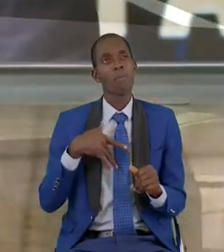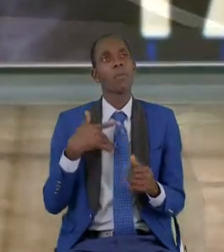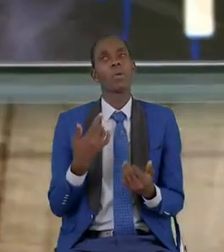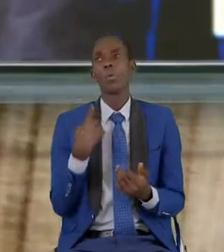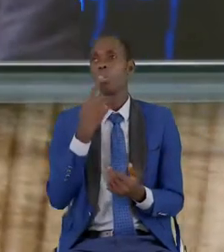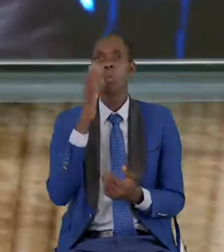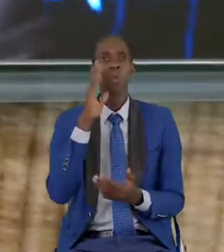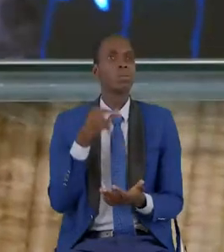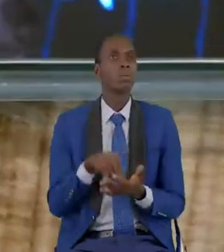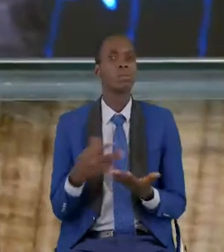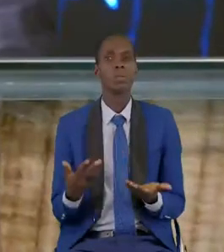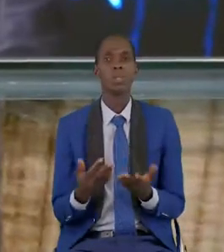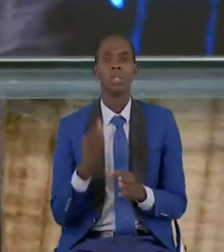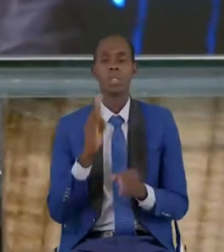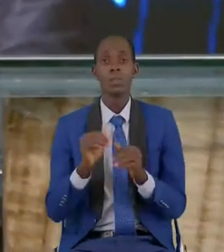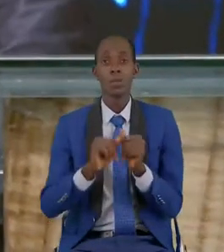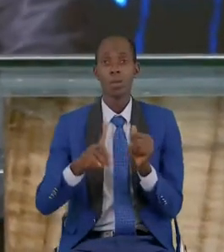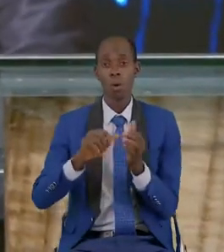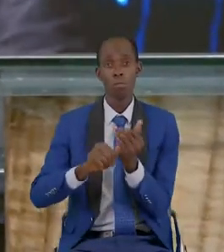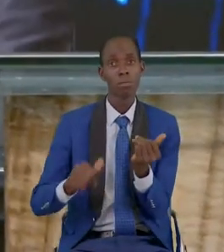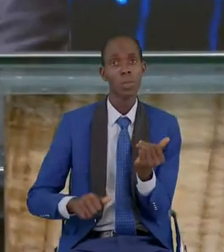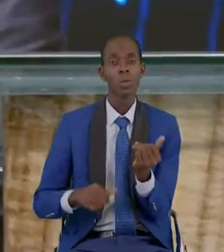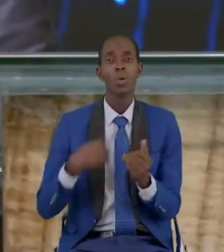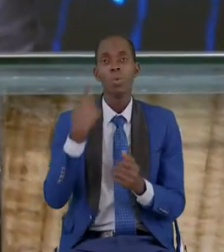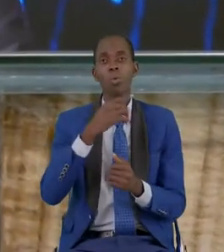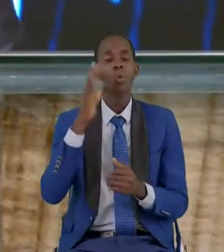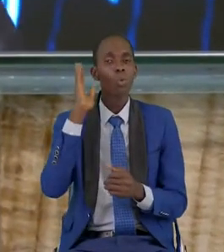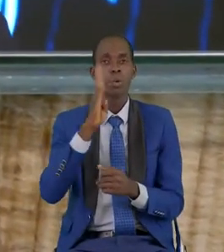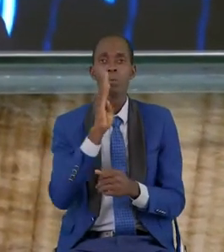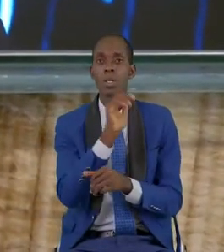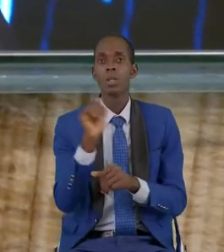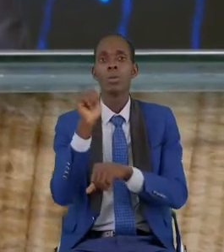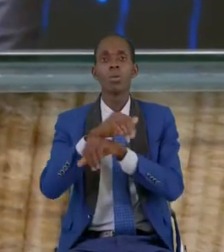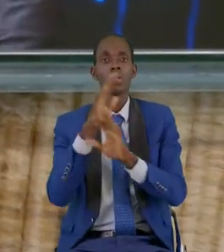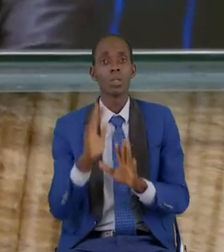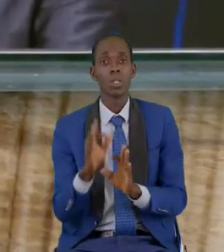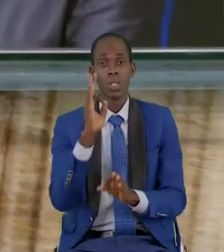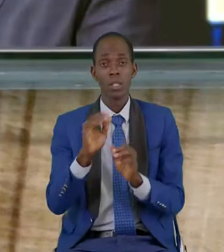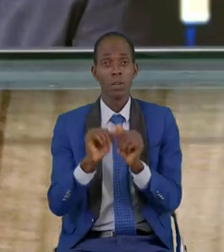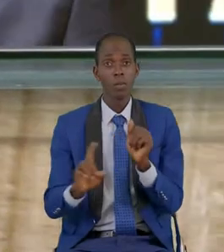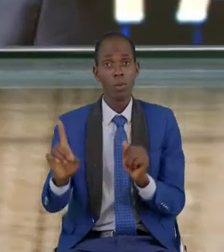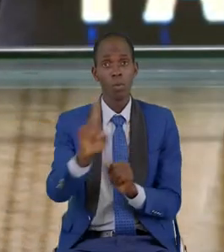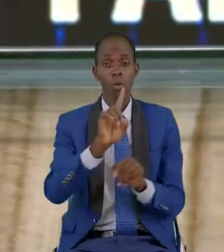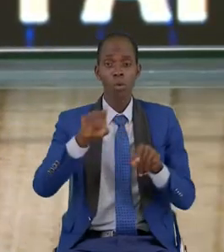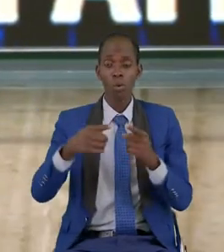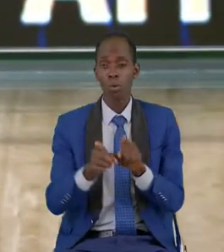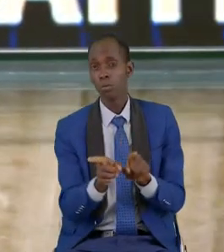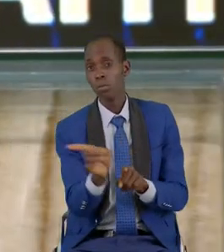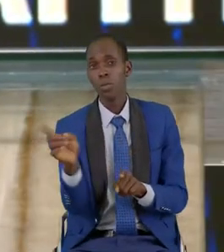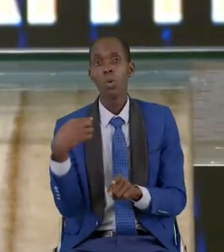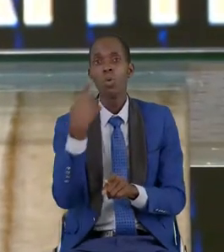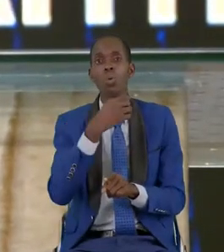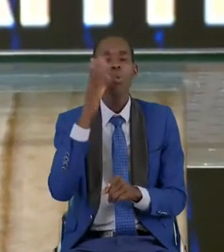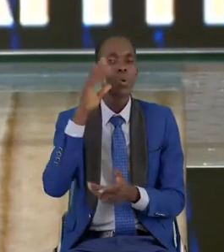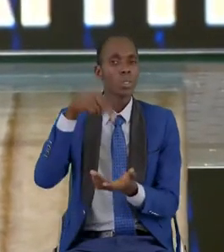If everybody compromised, who will be conqueror? If everybody went astray, who will stand on the